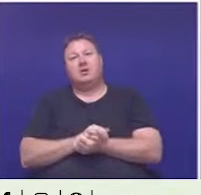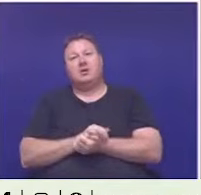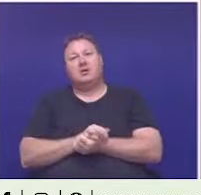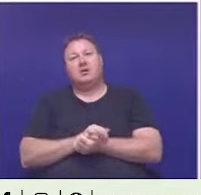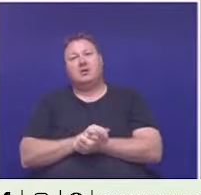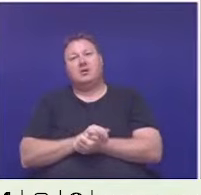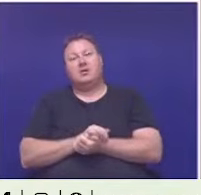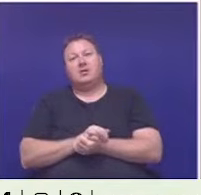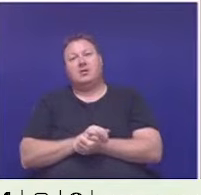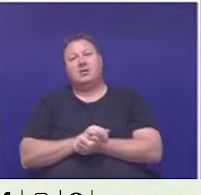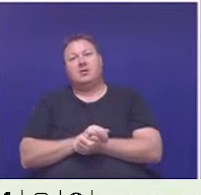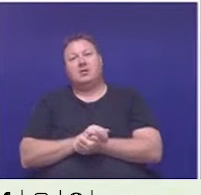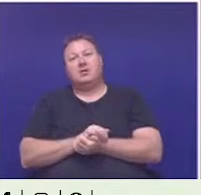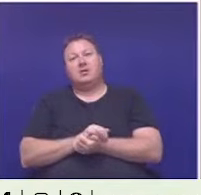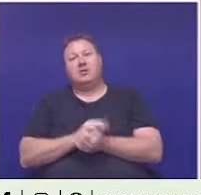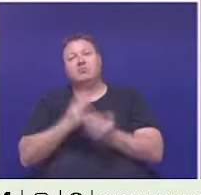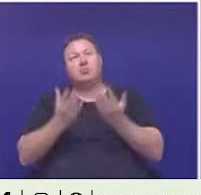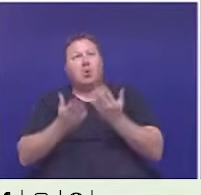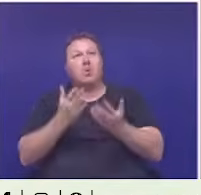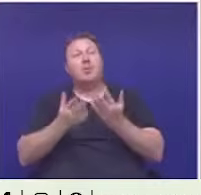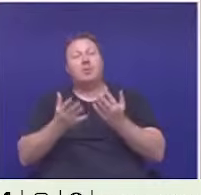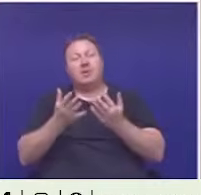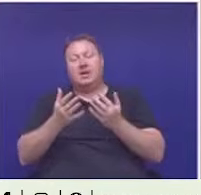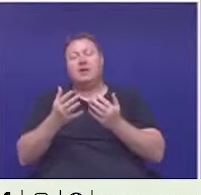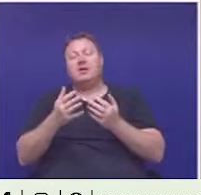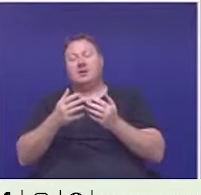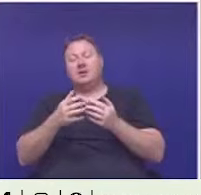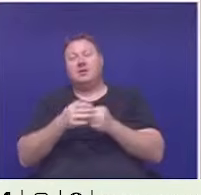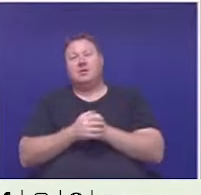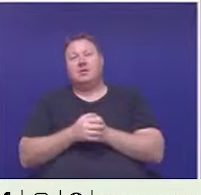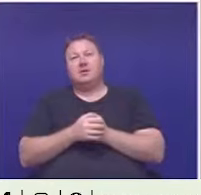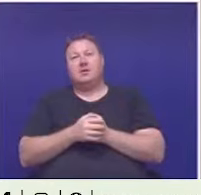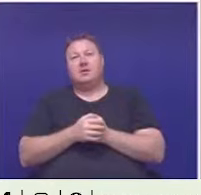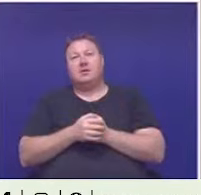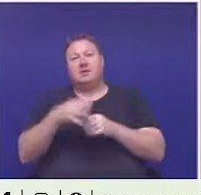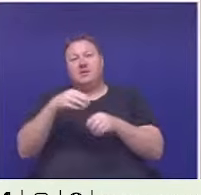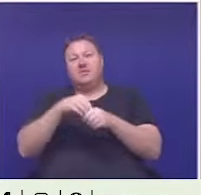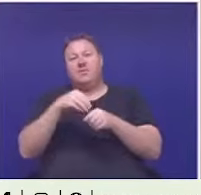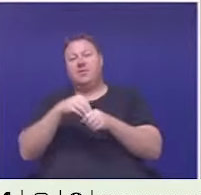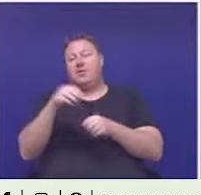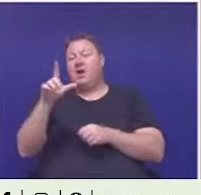probably is on his radar. In our CEM, the Council of